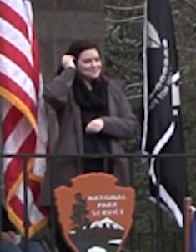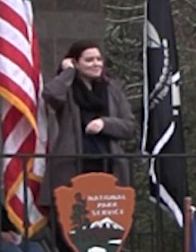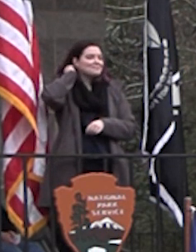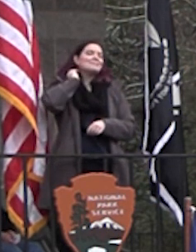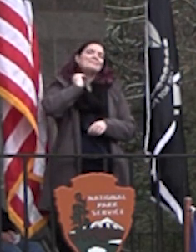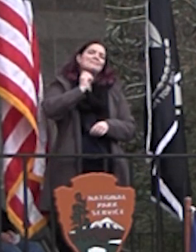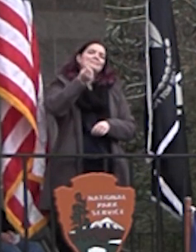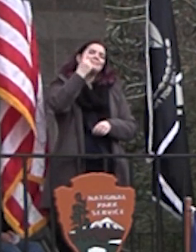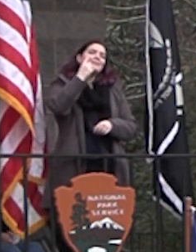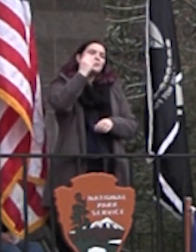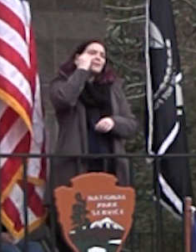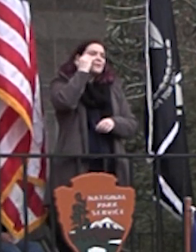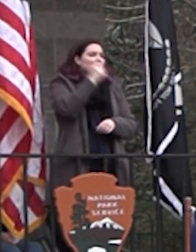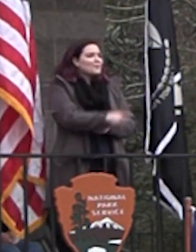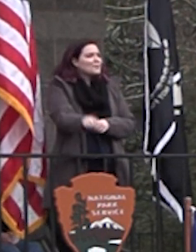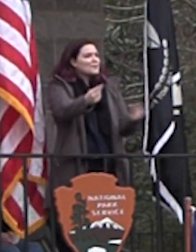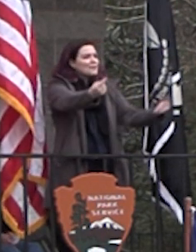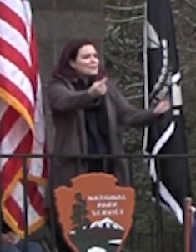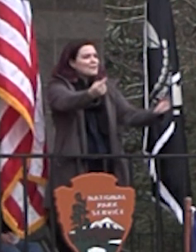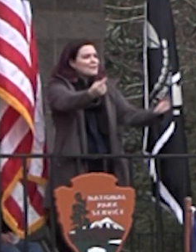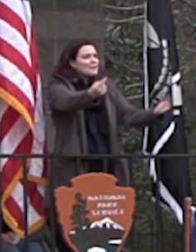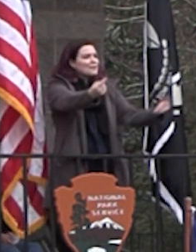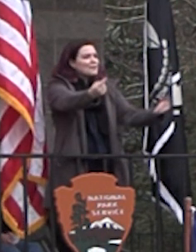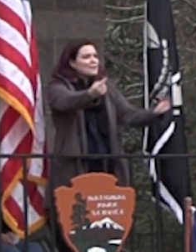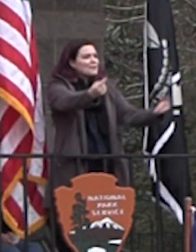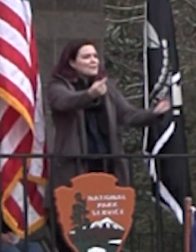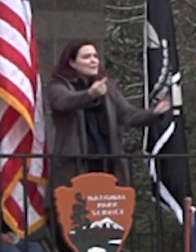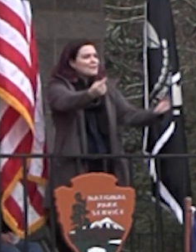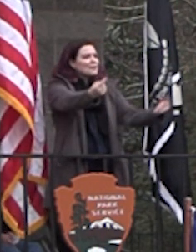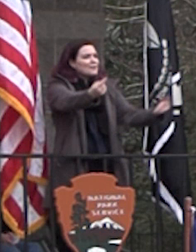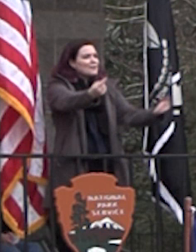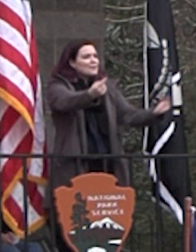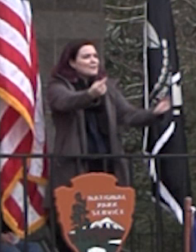here because of your strong values and commitment.